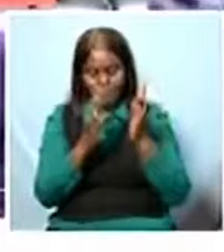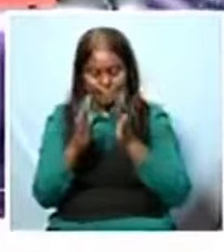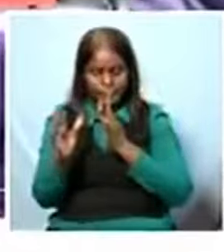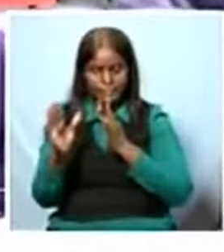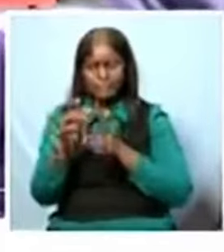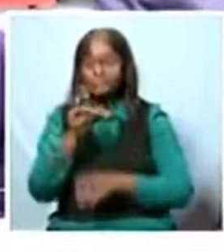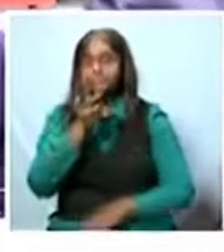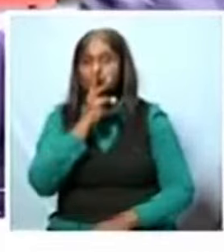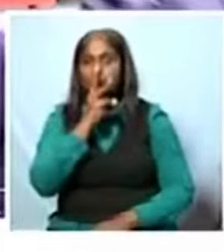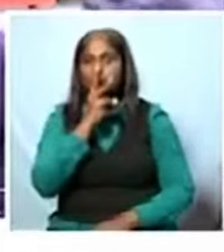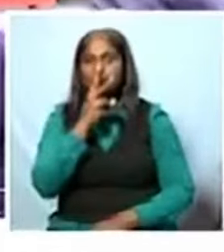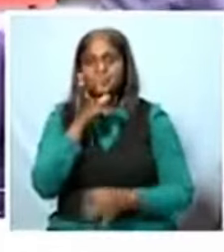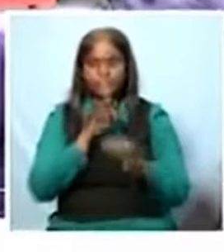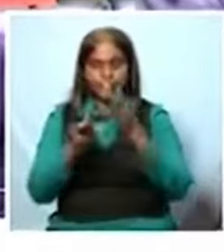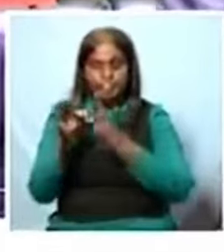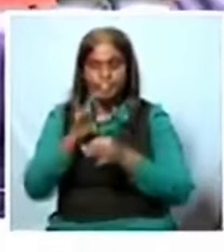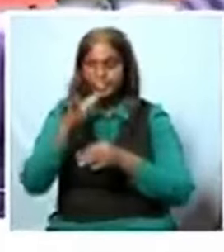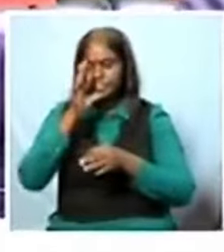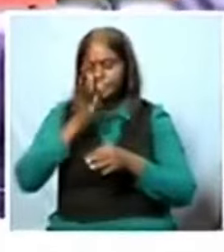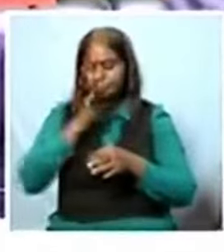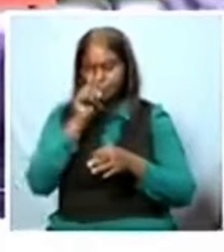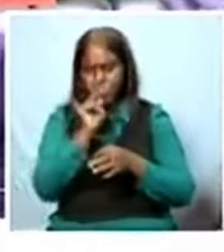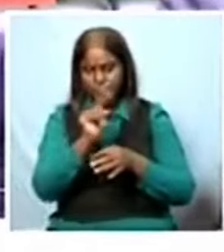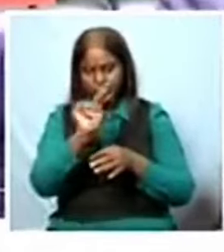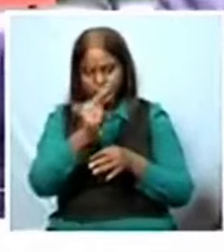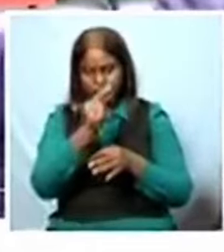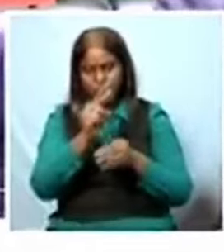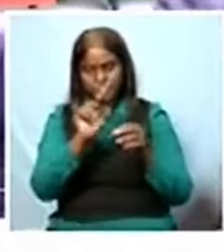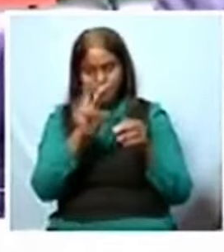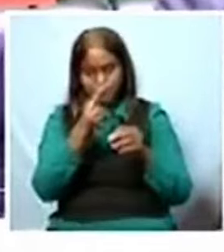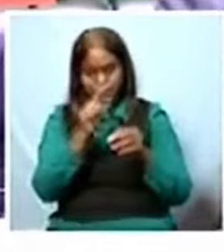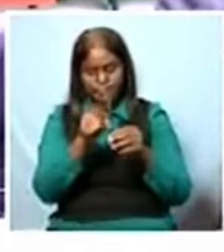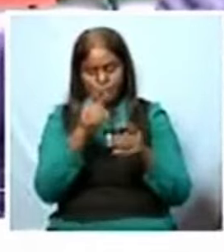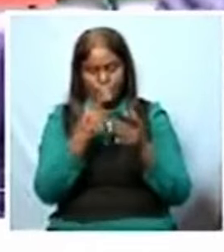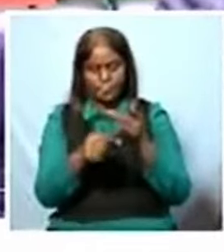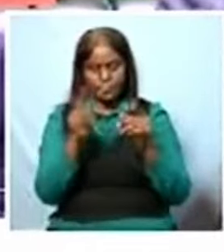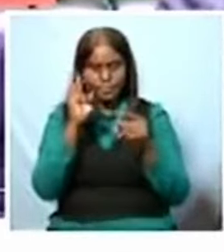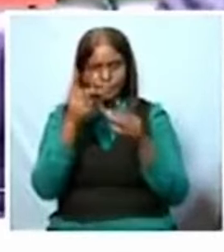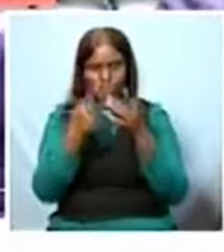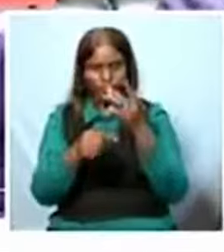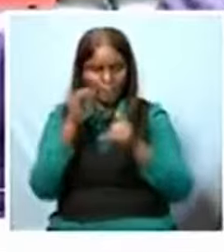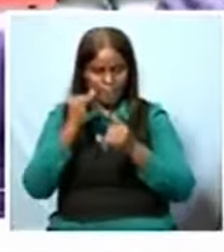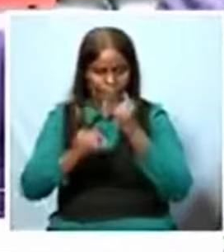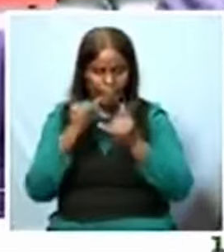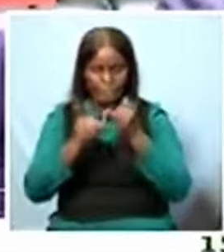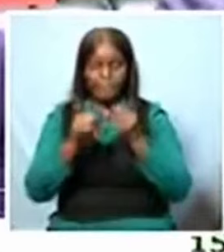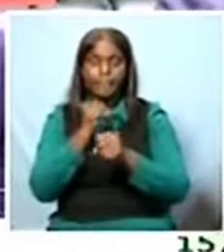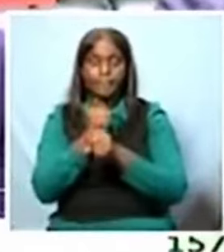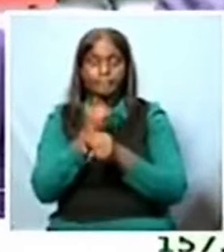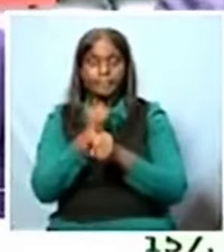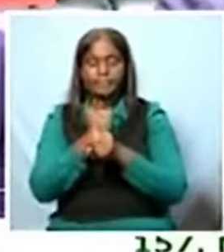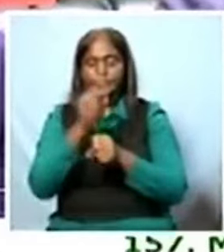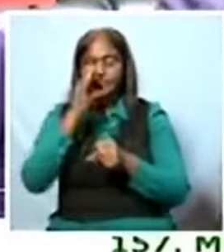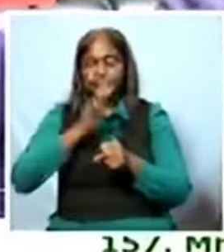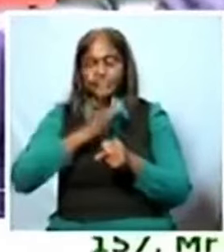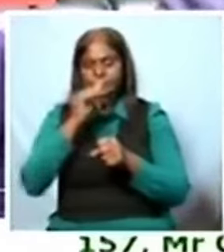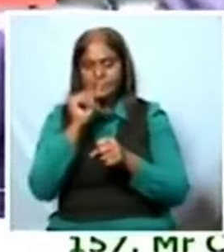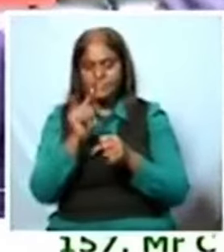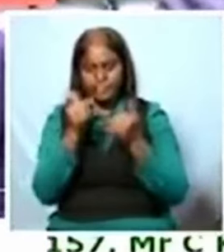What I've outlined, Madam Speaker, here is in the first phase, and the second phase is coming to complete the remaining works. Madam Speaker,